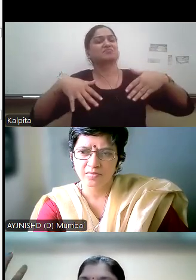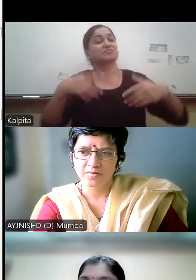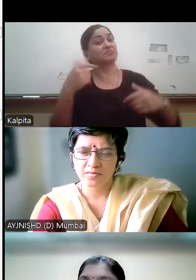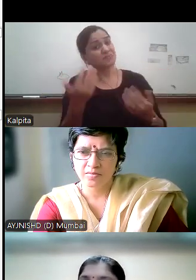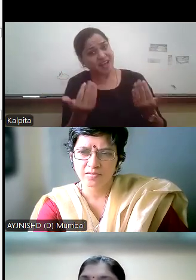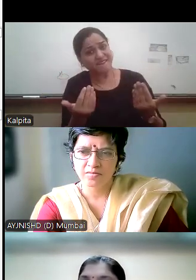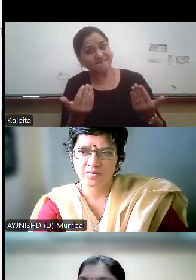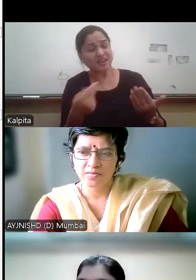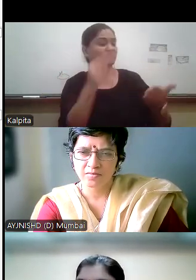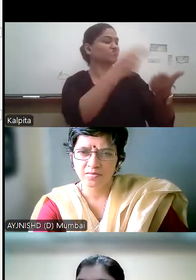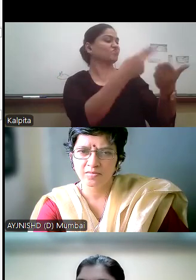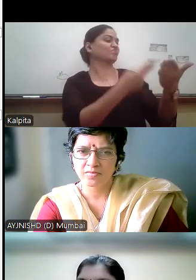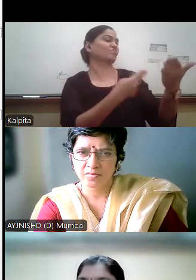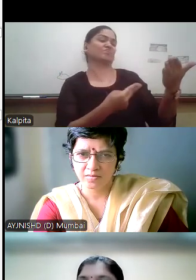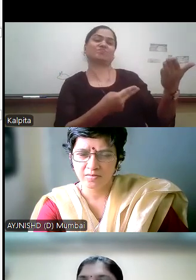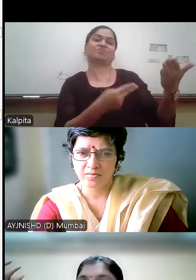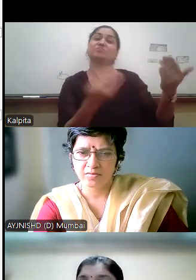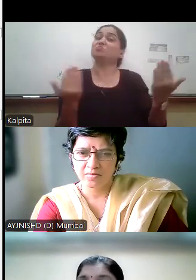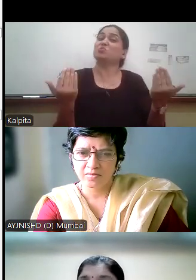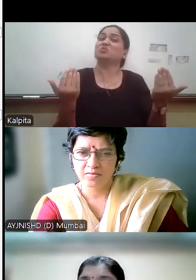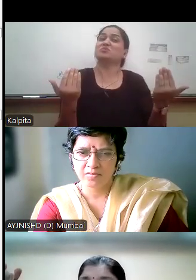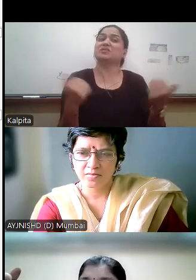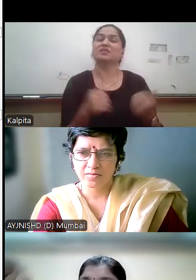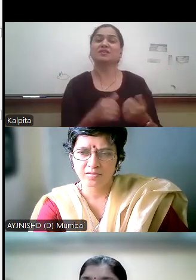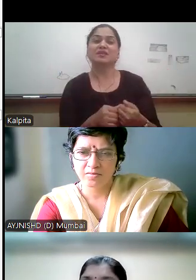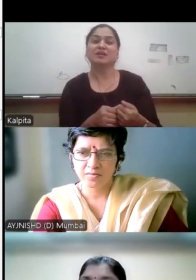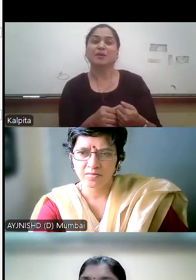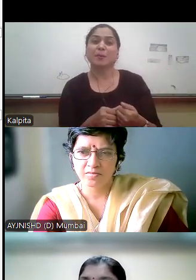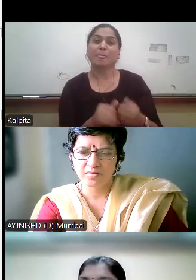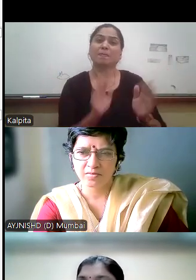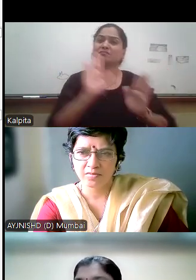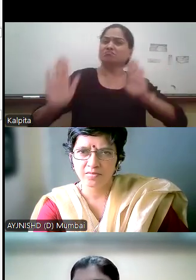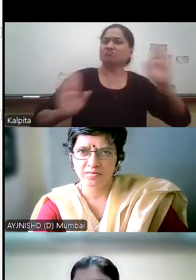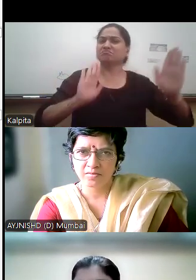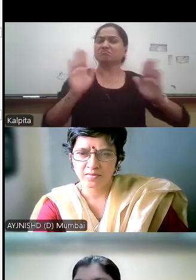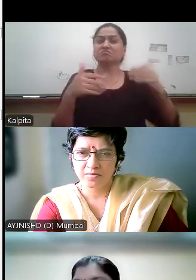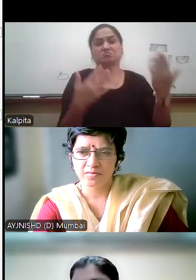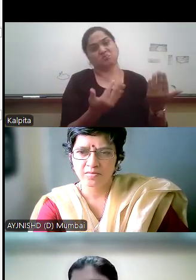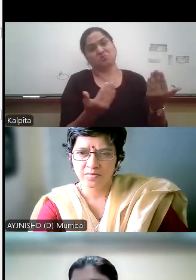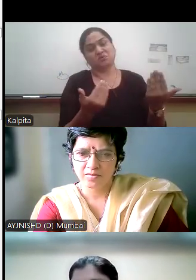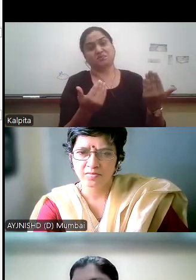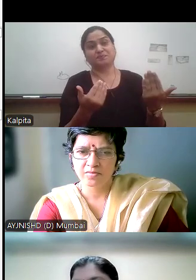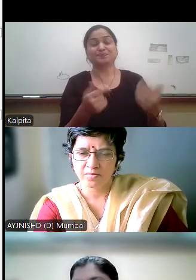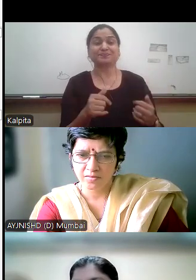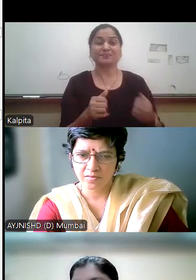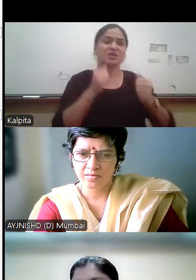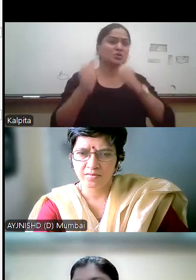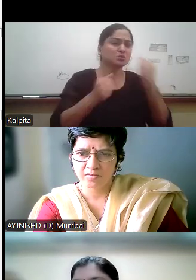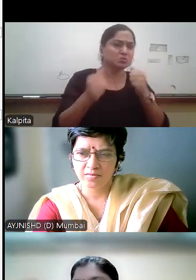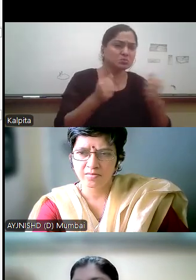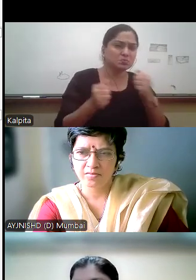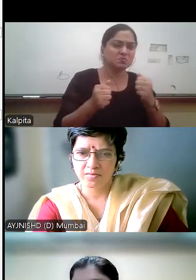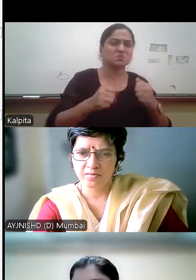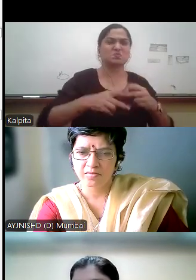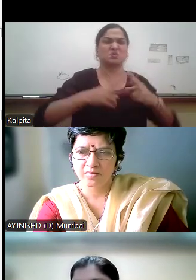we can make go for drama therapy. We also know children have participated in sports, Paralympics. They go for